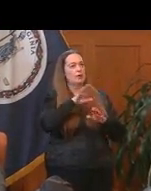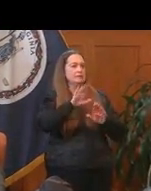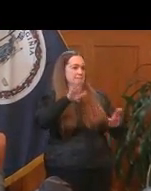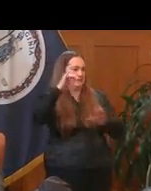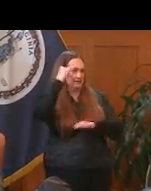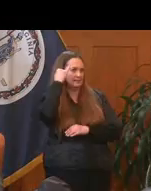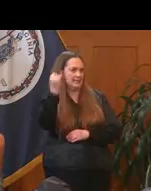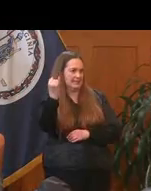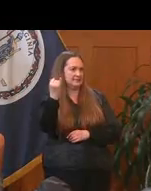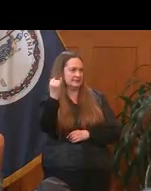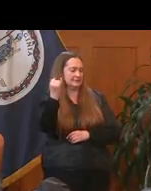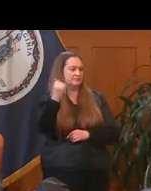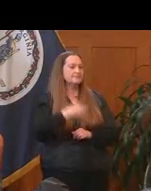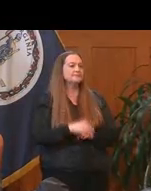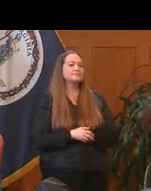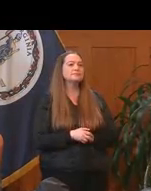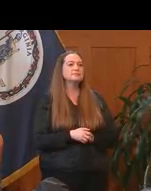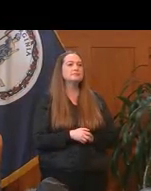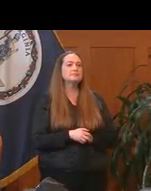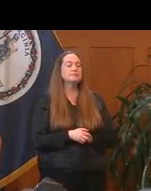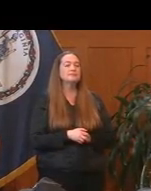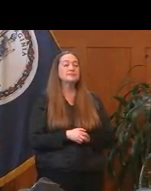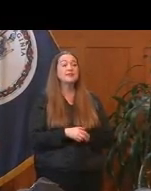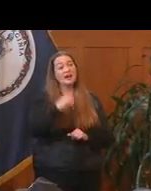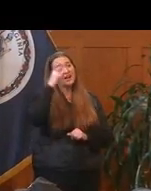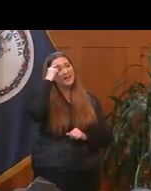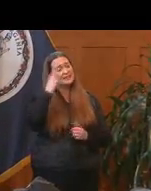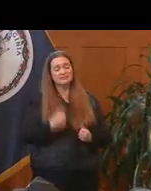It's been a real inspiring, I think, success to be